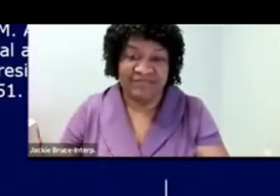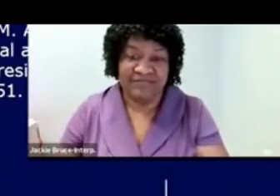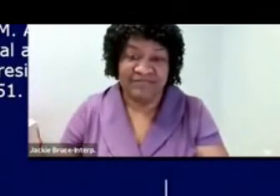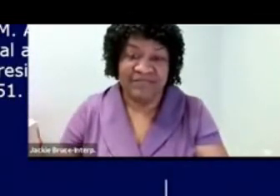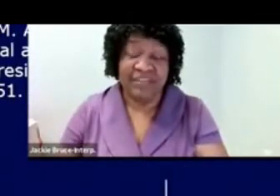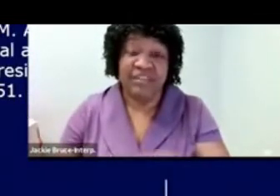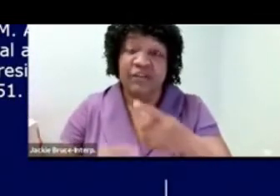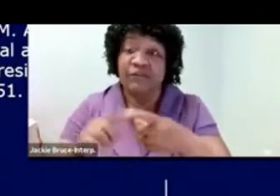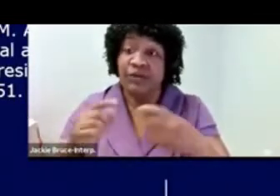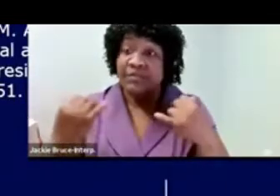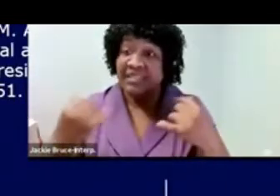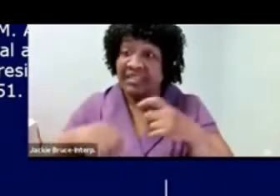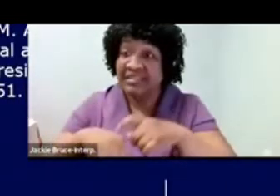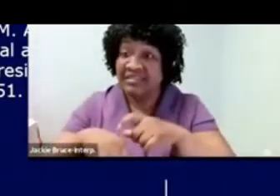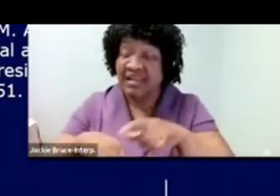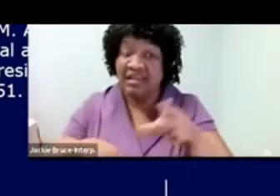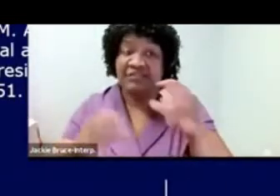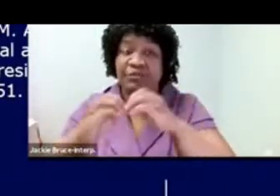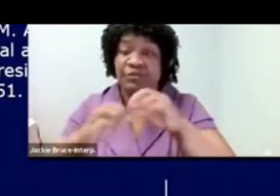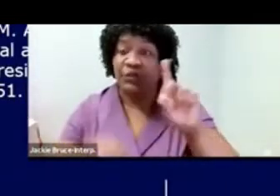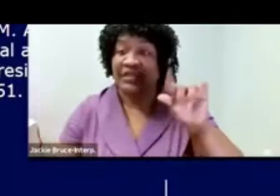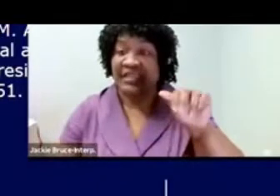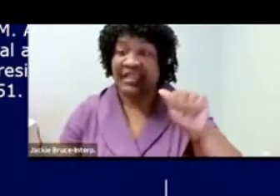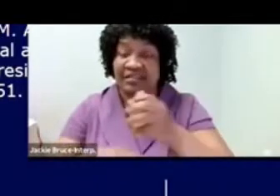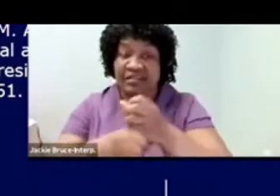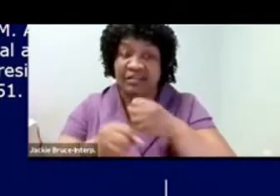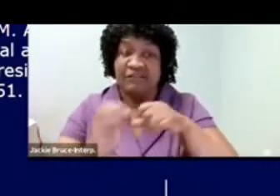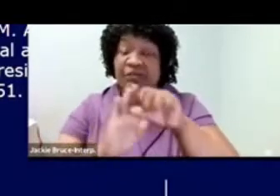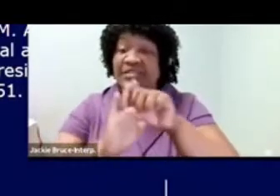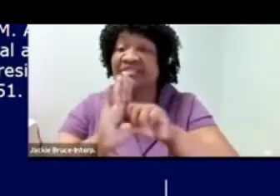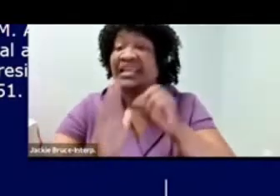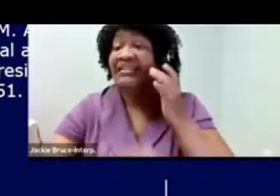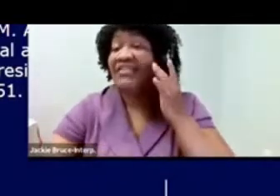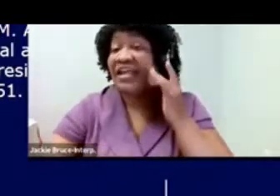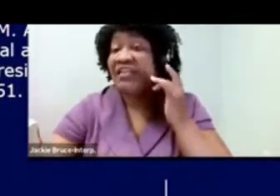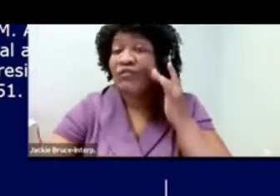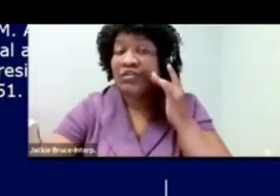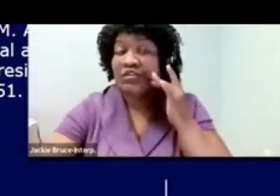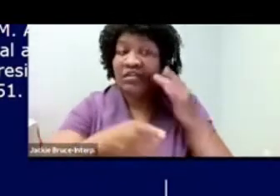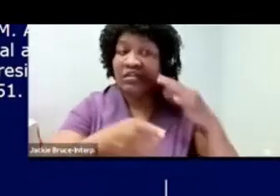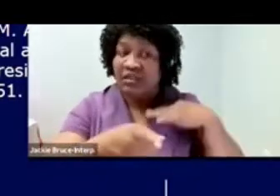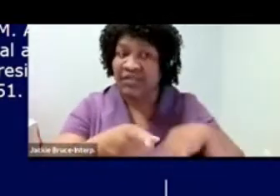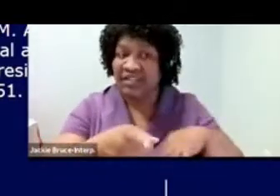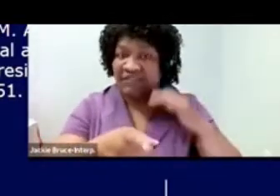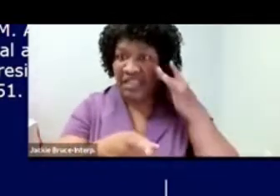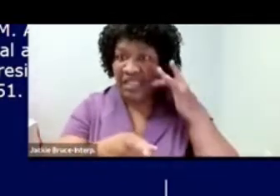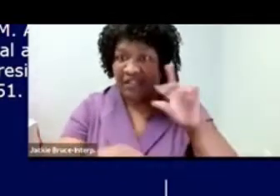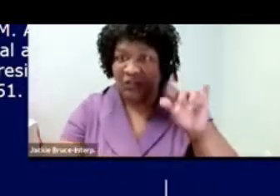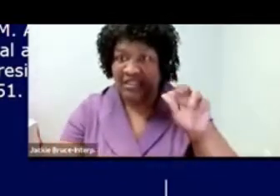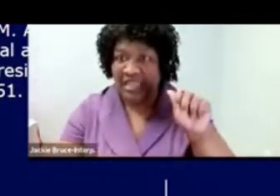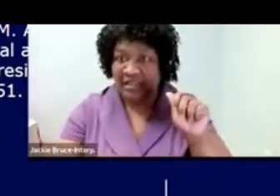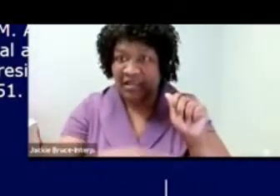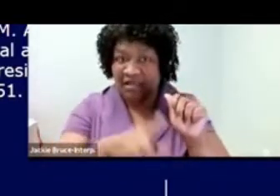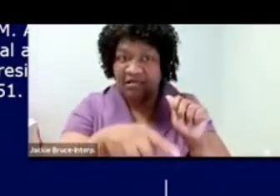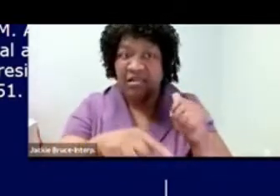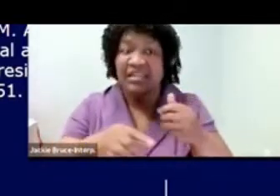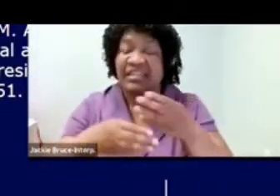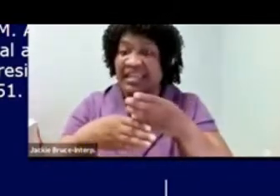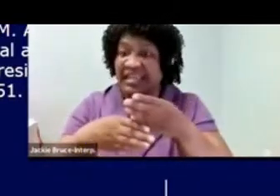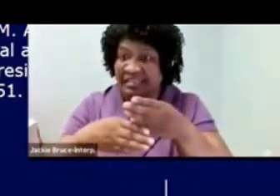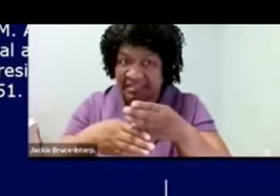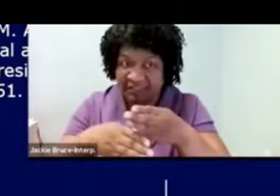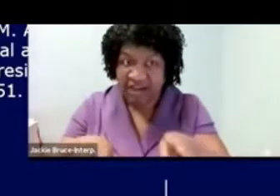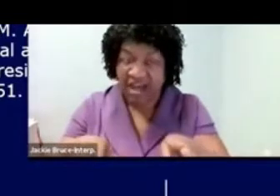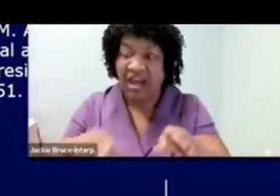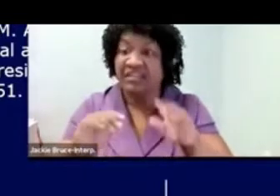So from here, we moved on to some data we obtained from the state of California. The benefit of the California data is they divide the intellectual